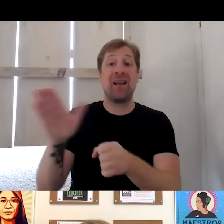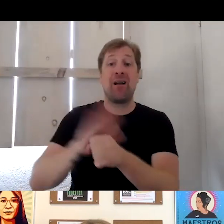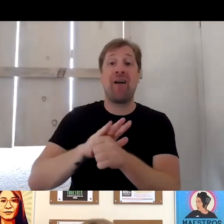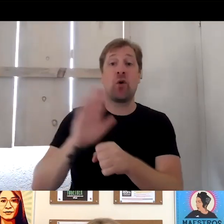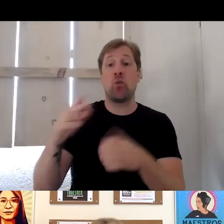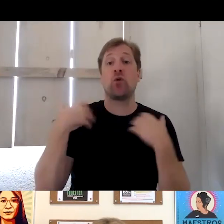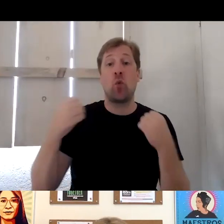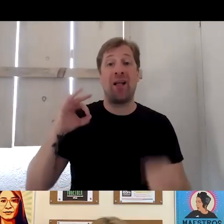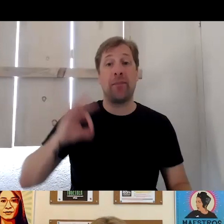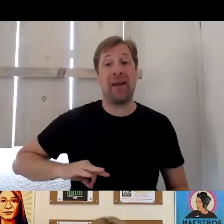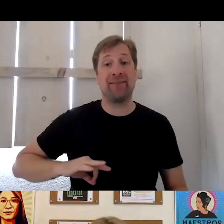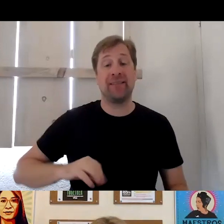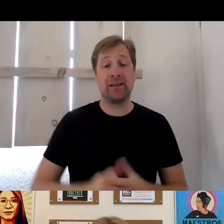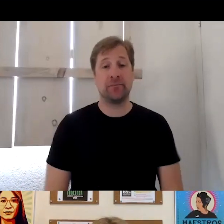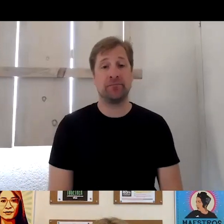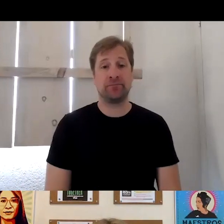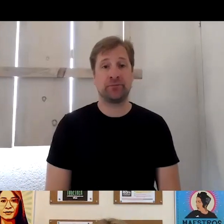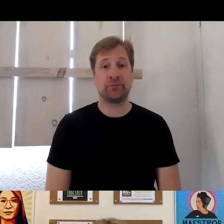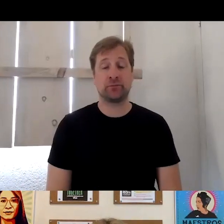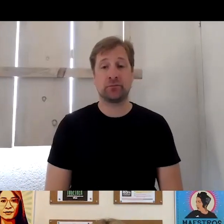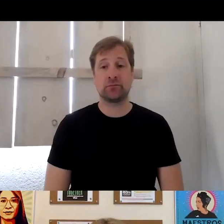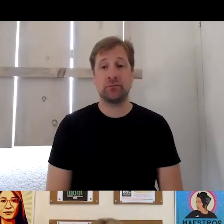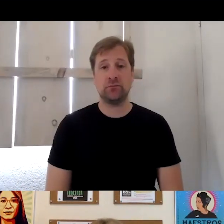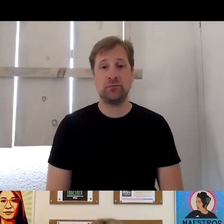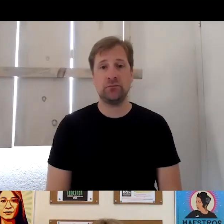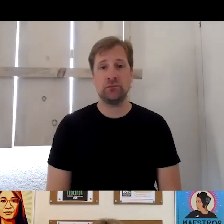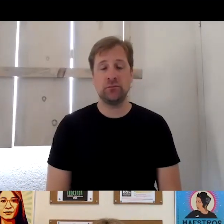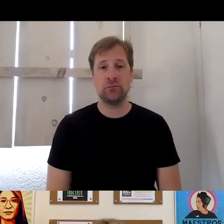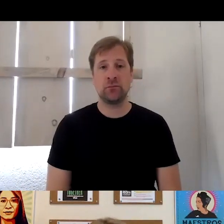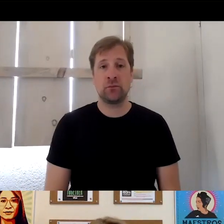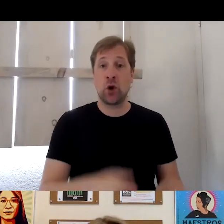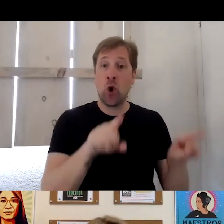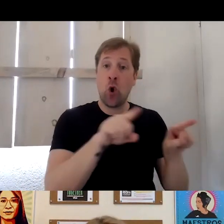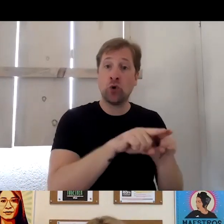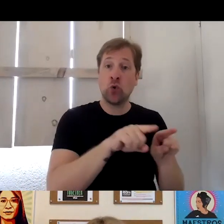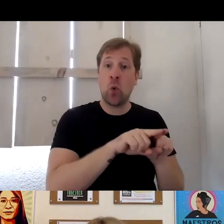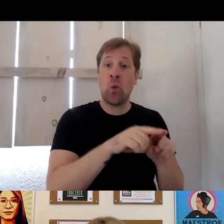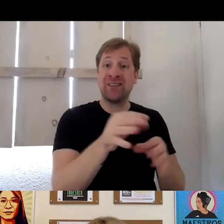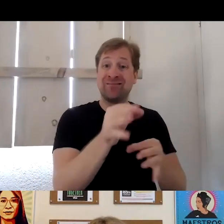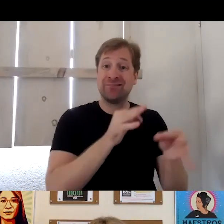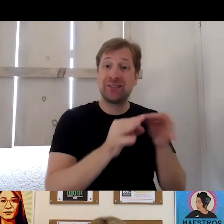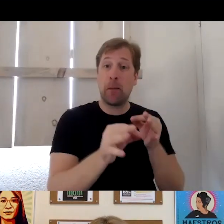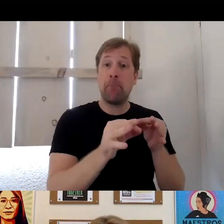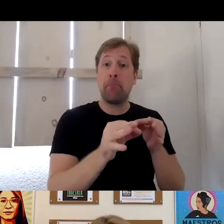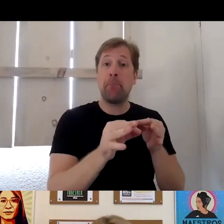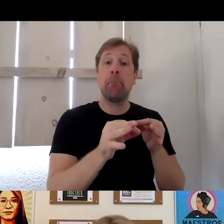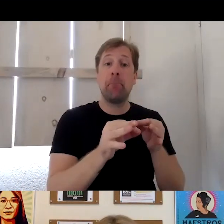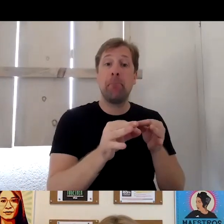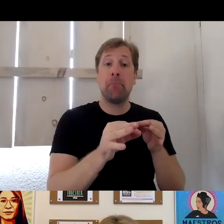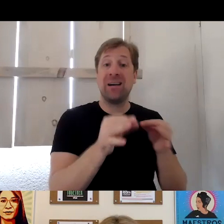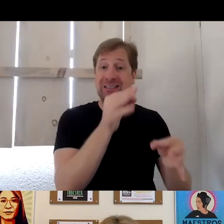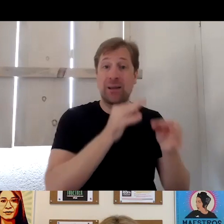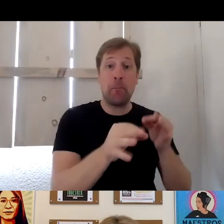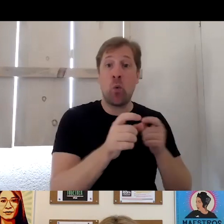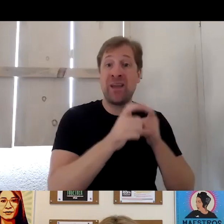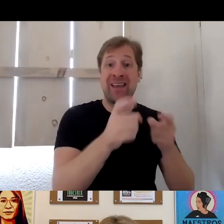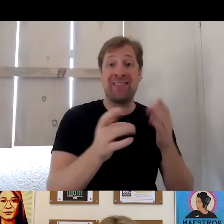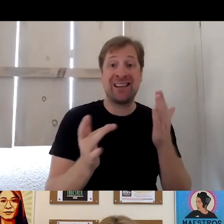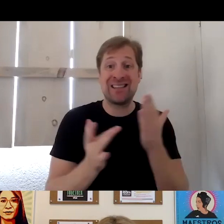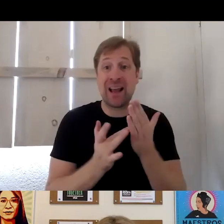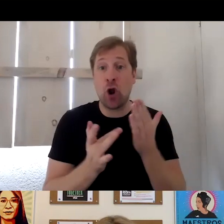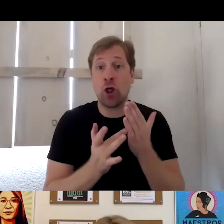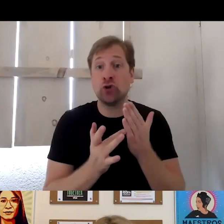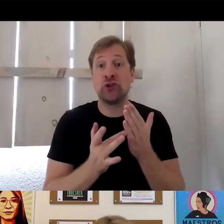health benefits. And in addition to that, substitutes will be given any technology that they